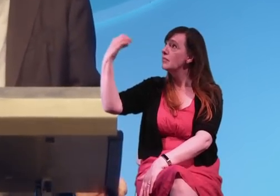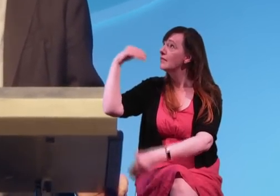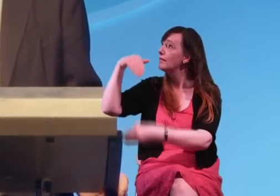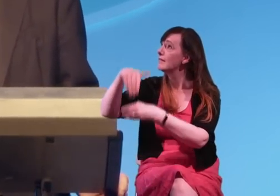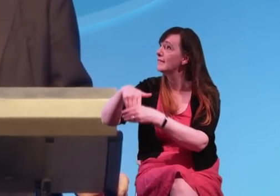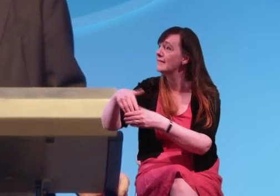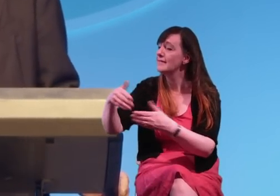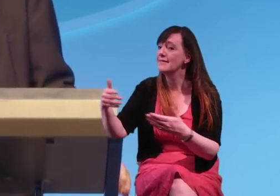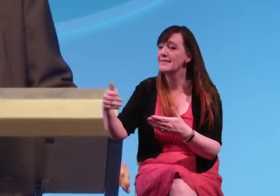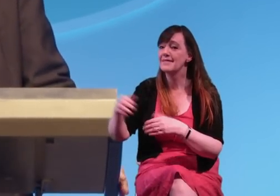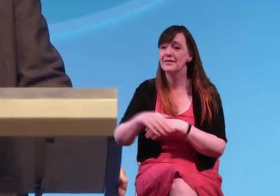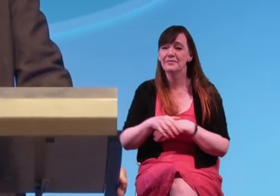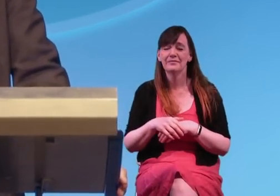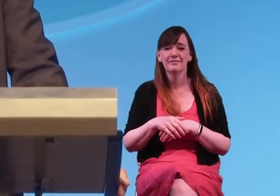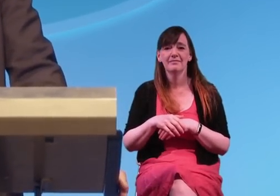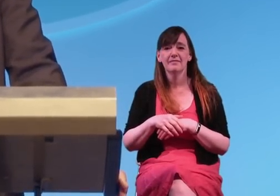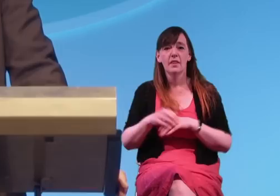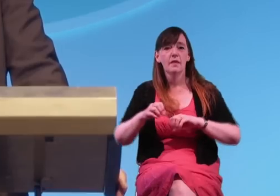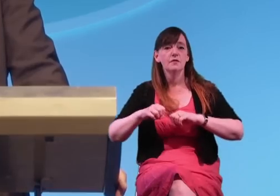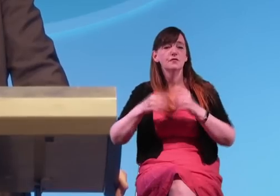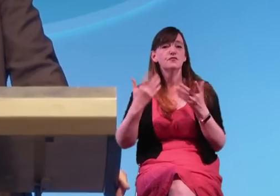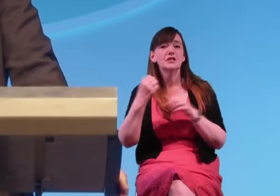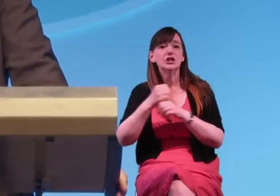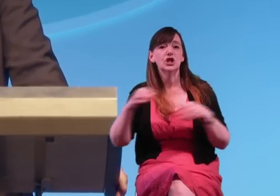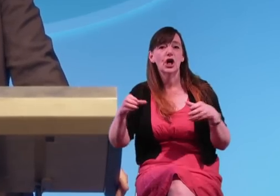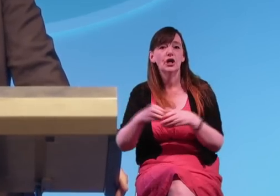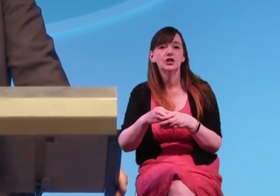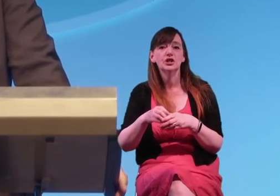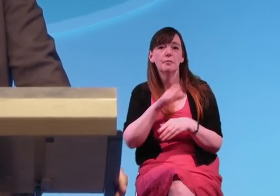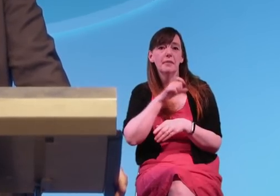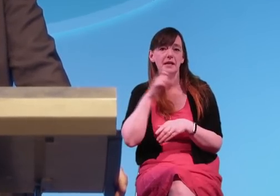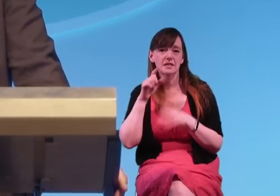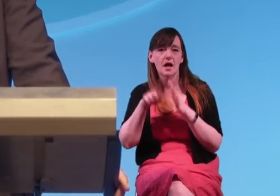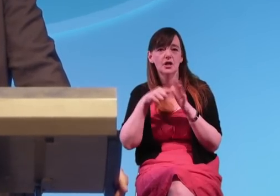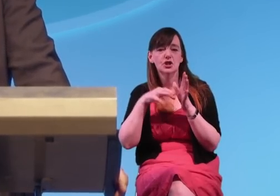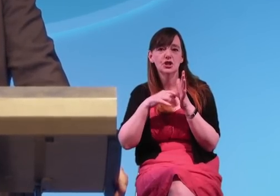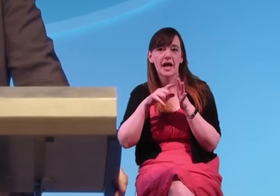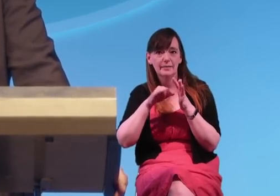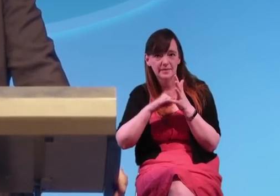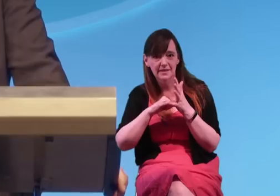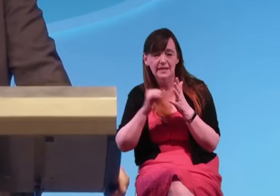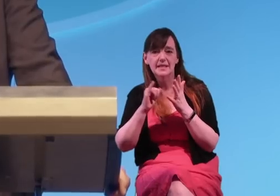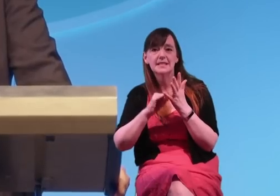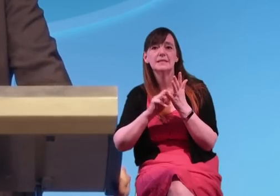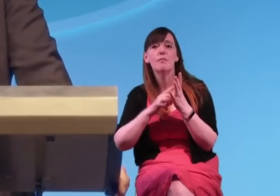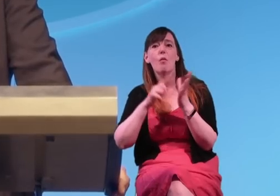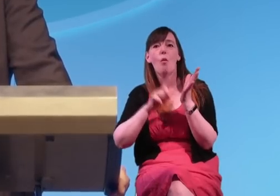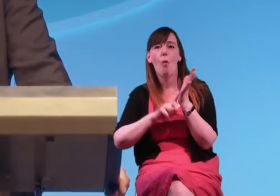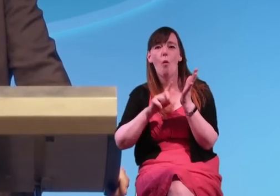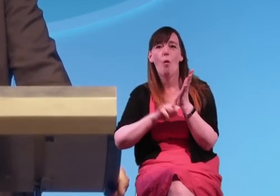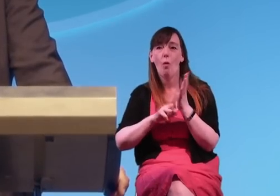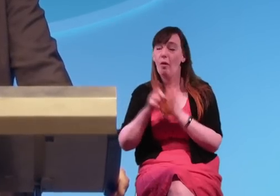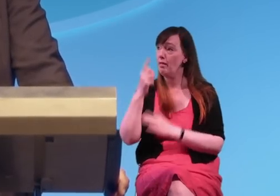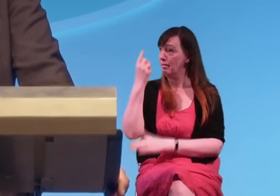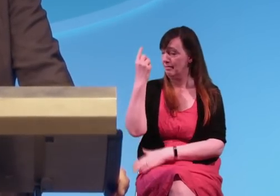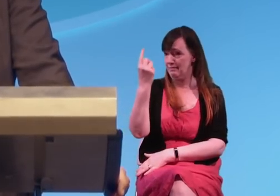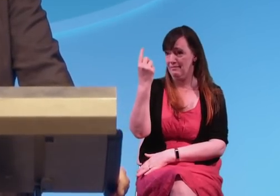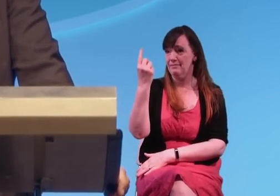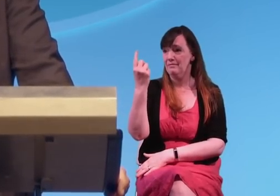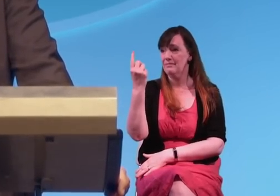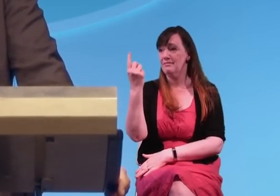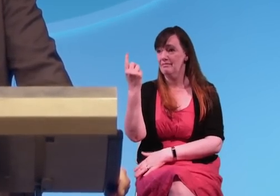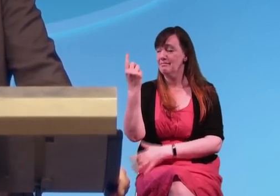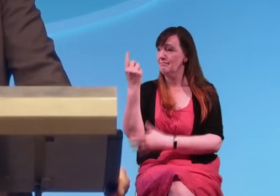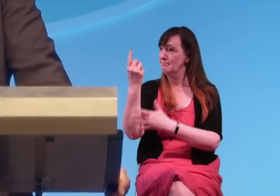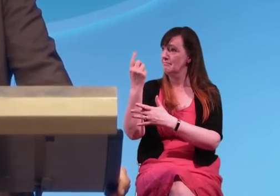James Small, who was a Free Church minister in the 19th century, is the one who gave us, it's interesting, Free Church ministers writing